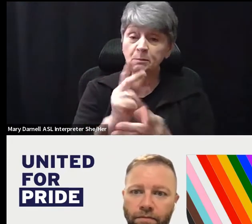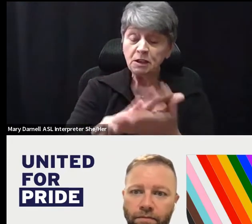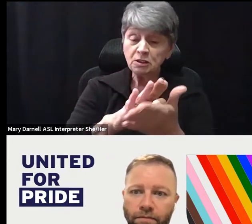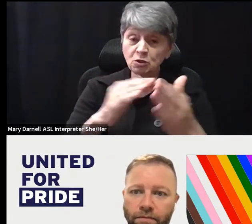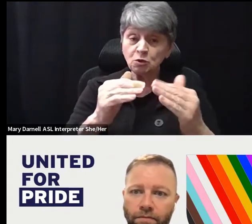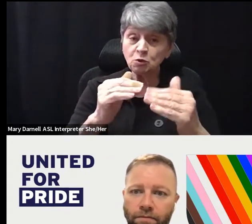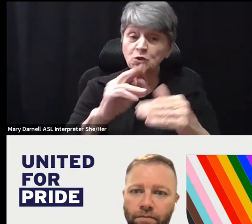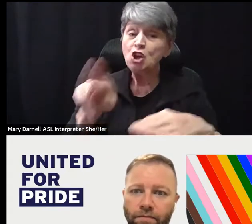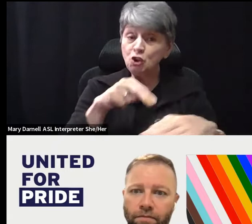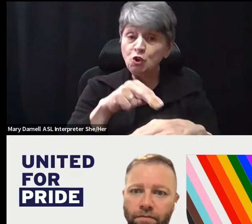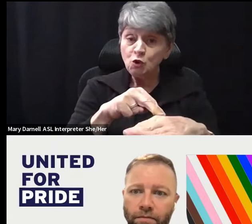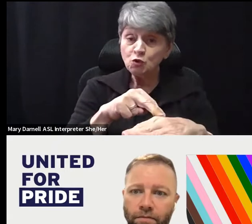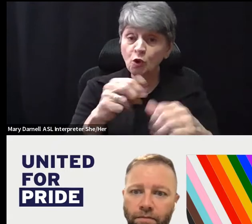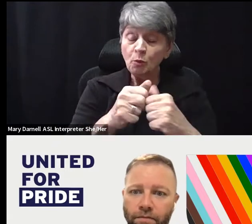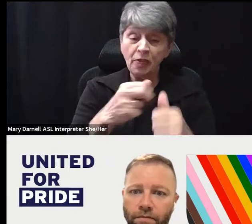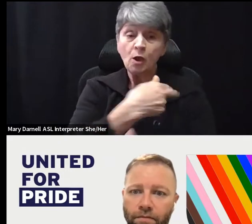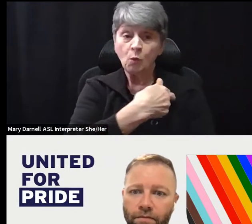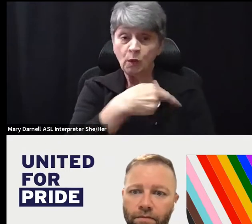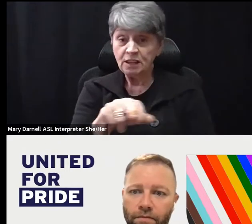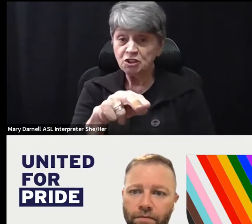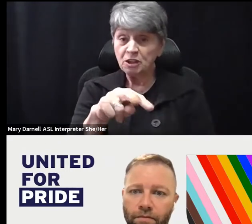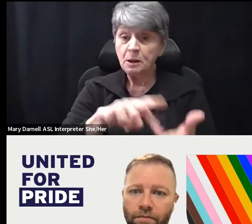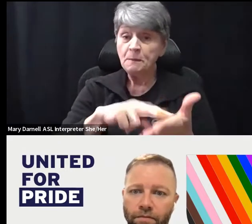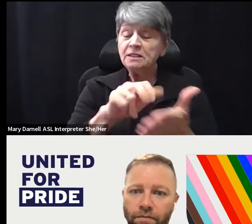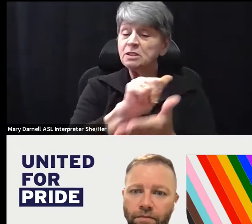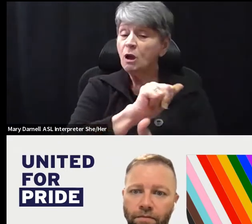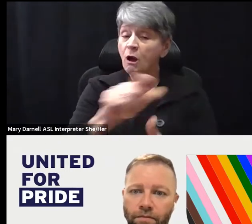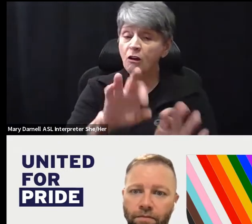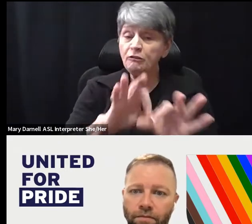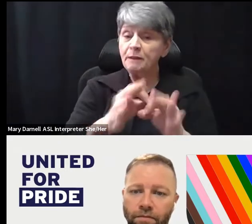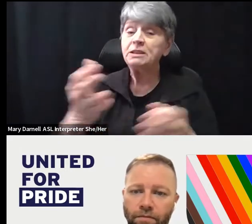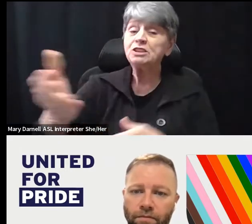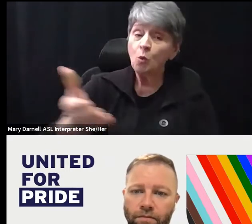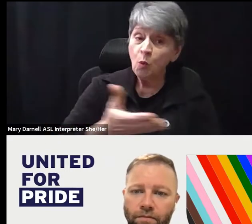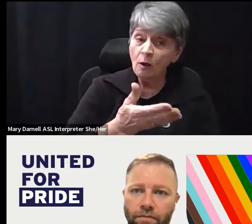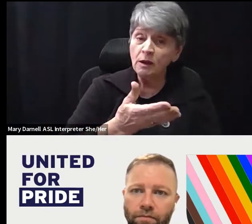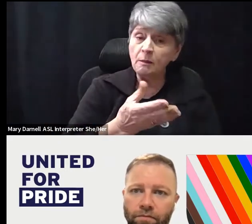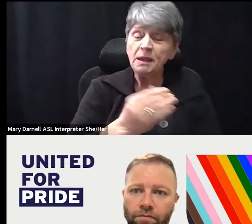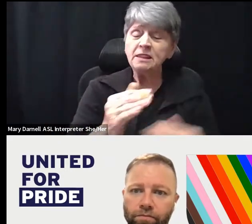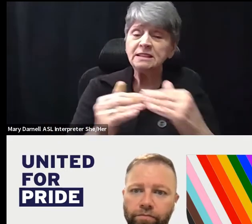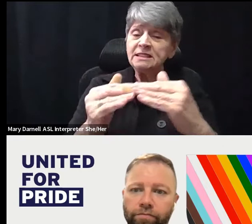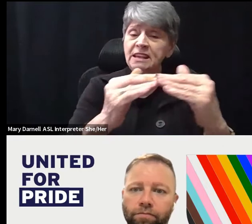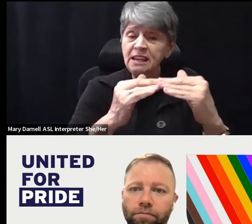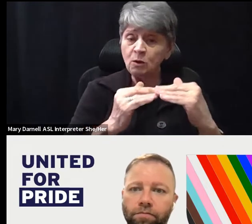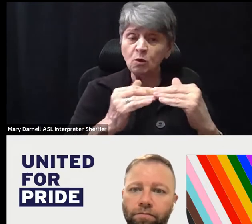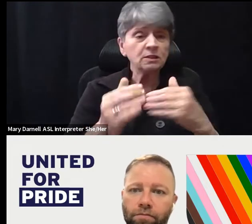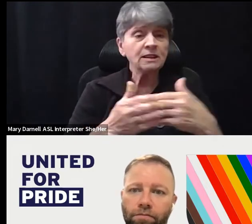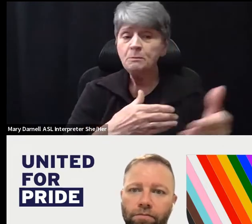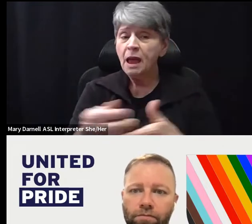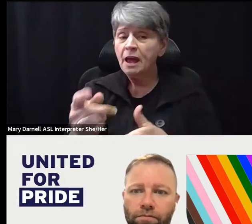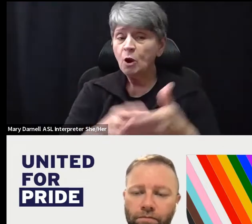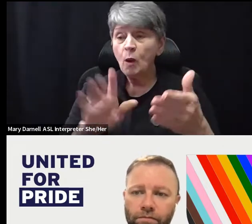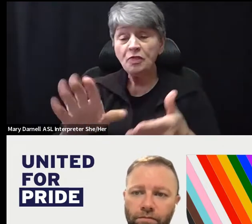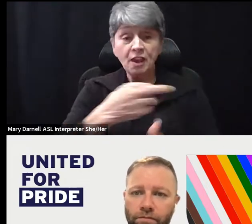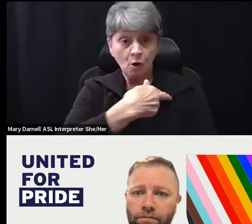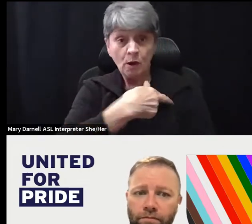religion ensures that all students and families are welcomed and treated equally, regardless of what the religious beliefs are, and if